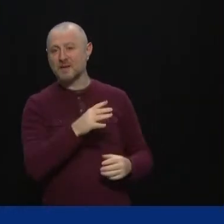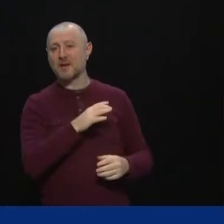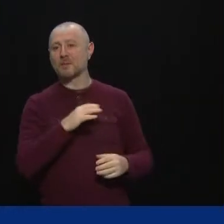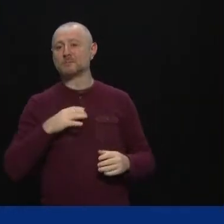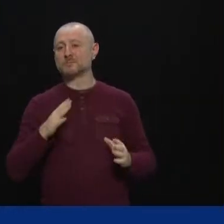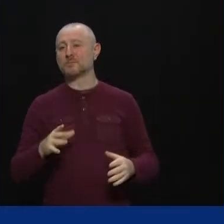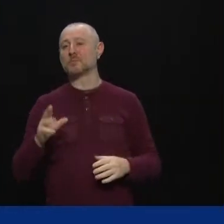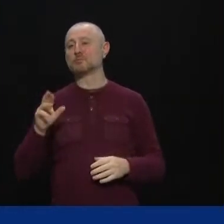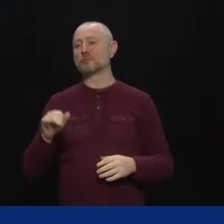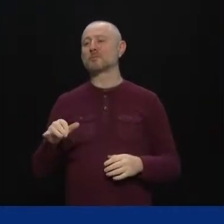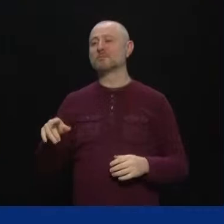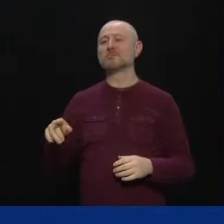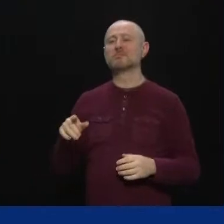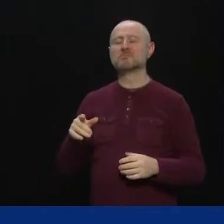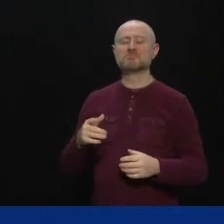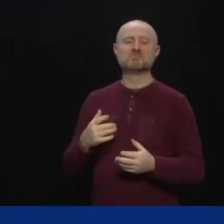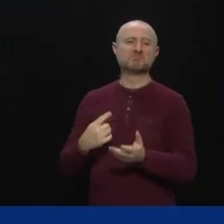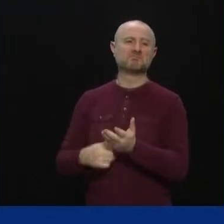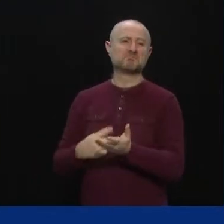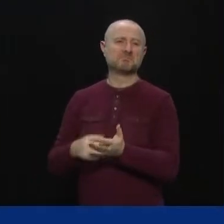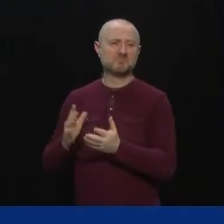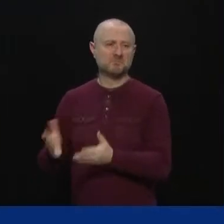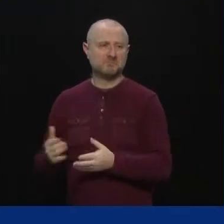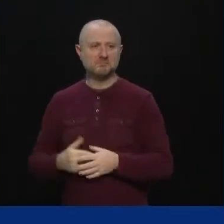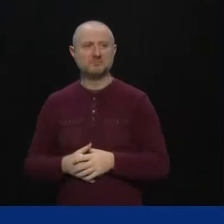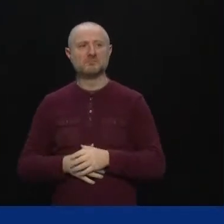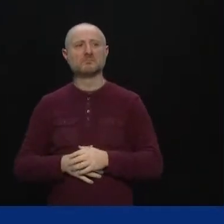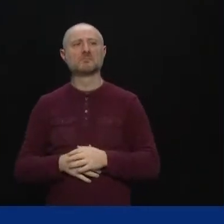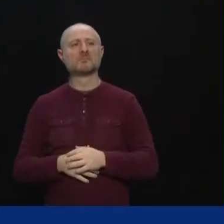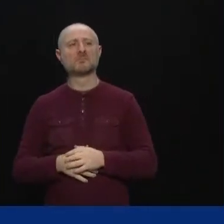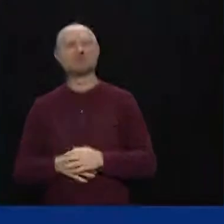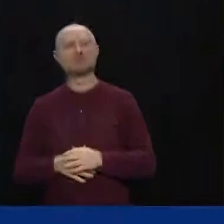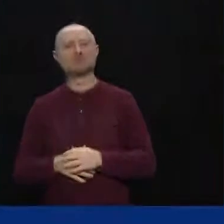about exactly what that effort looks like.